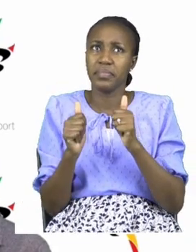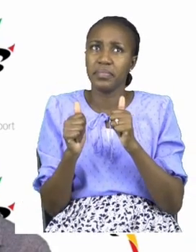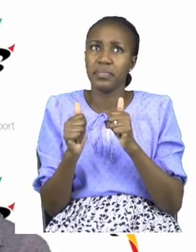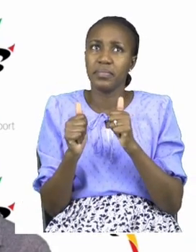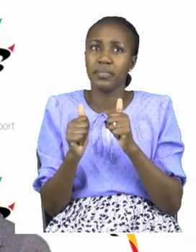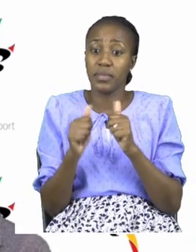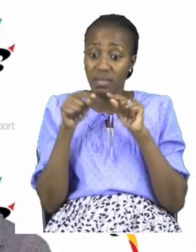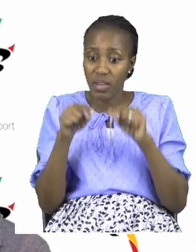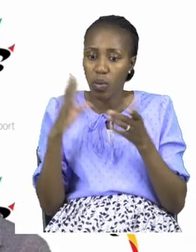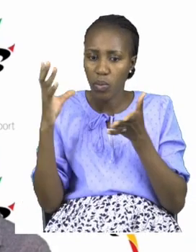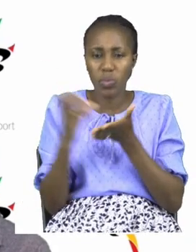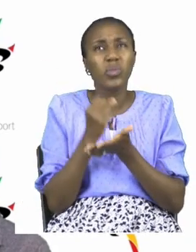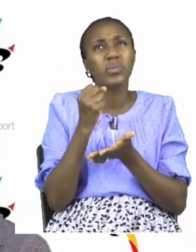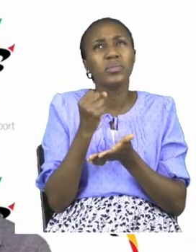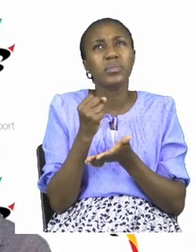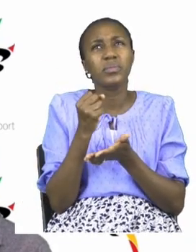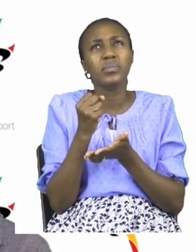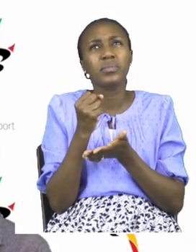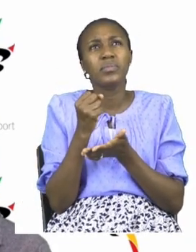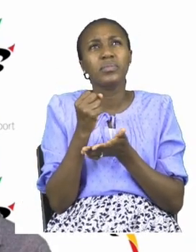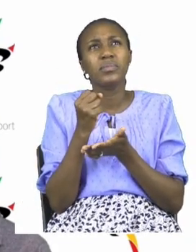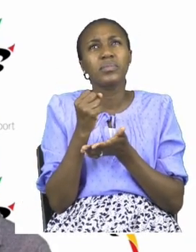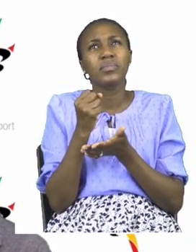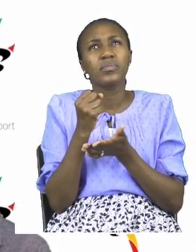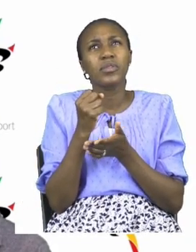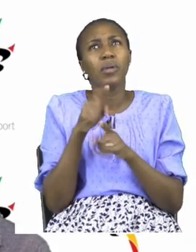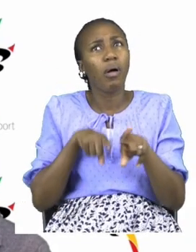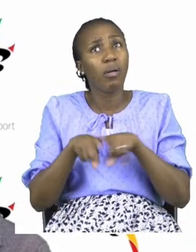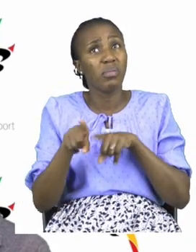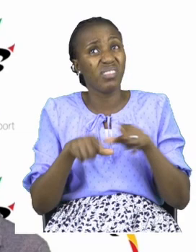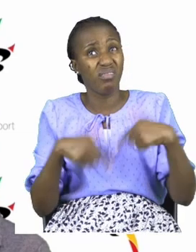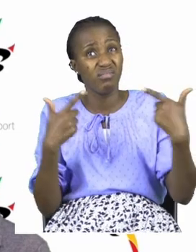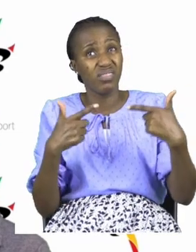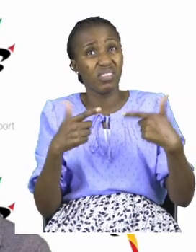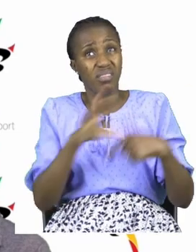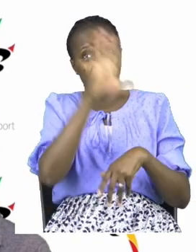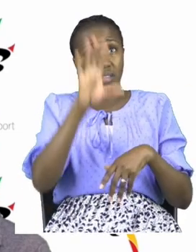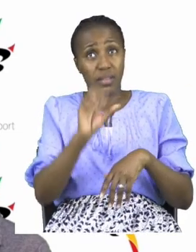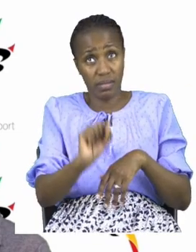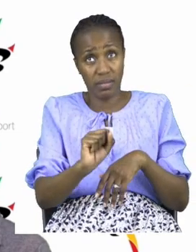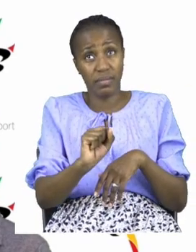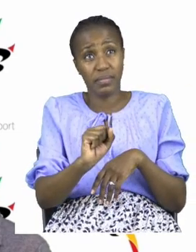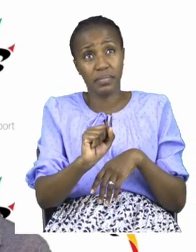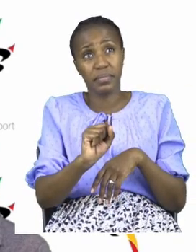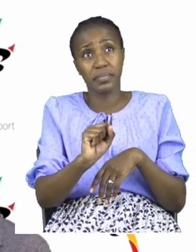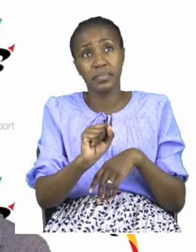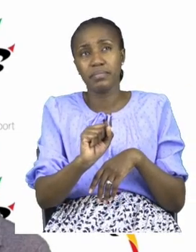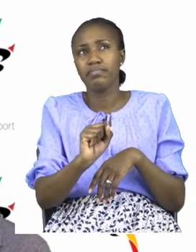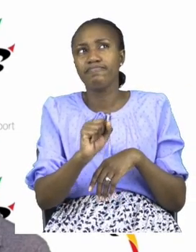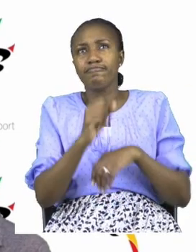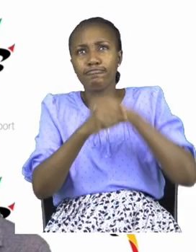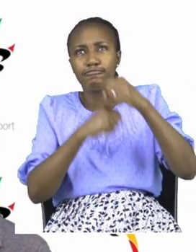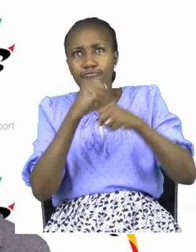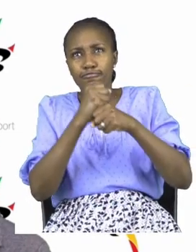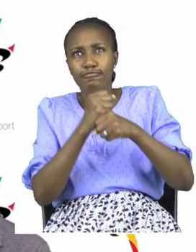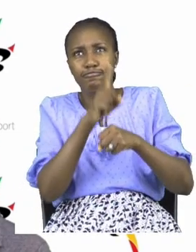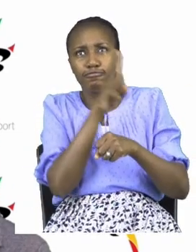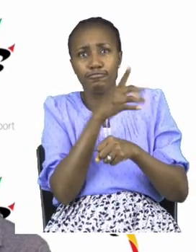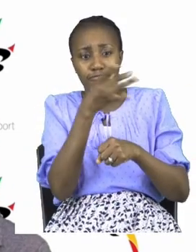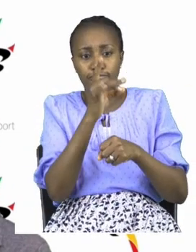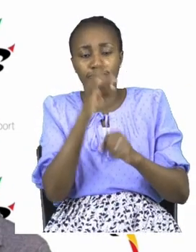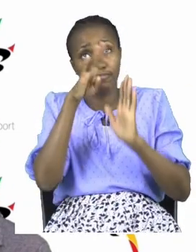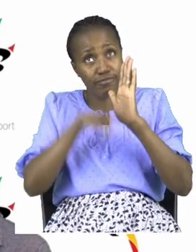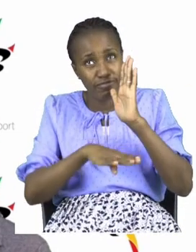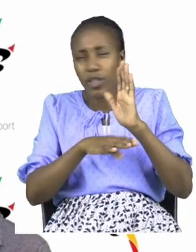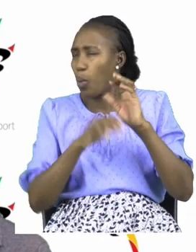won the tournament in South Africa. The under 18 tournament in South Africa, he's doing